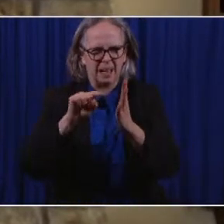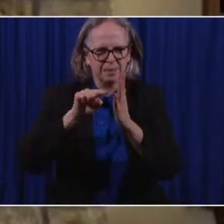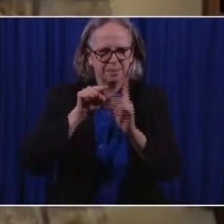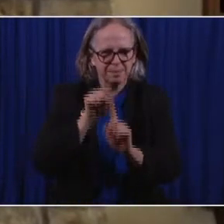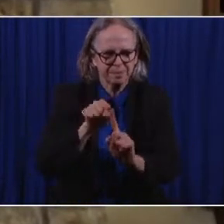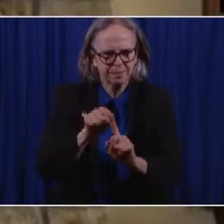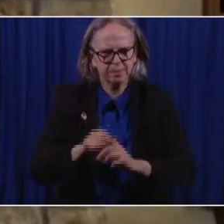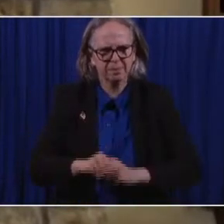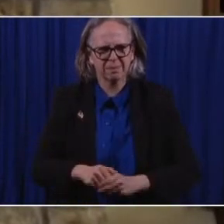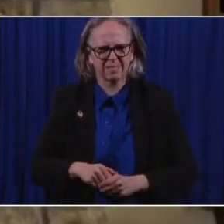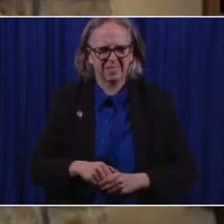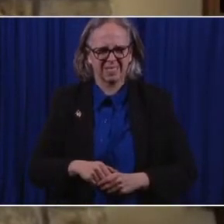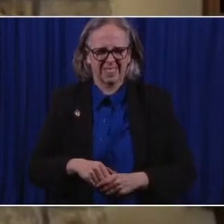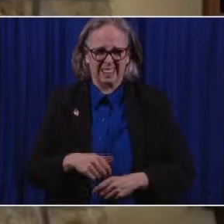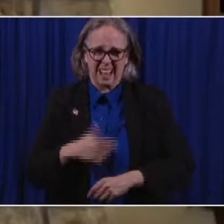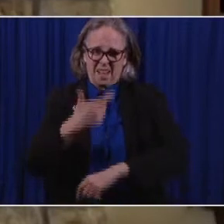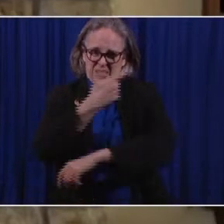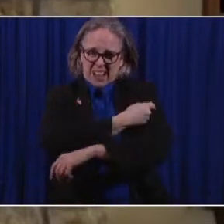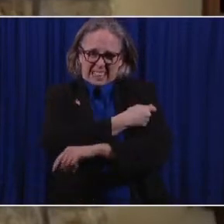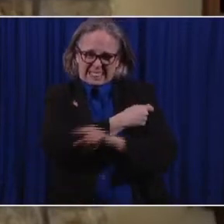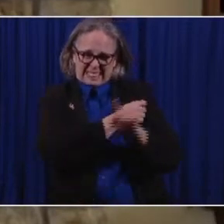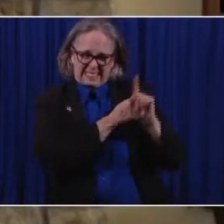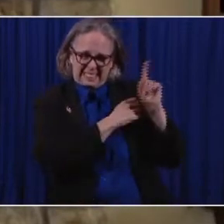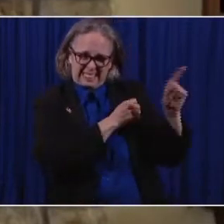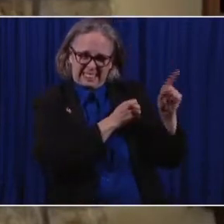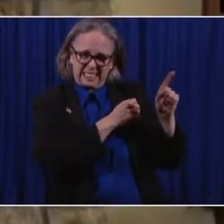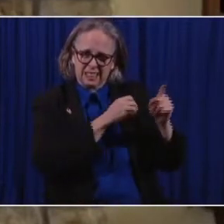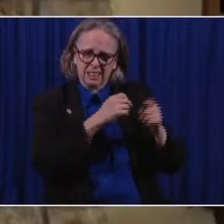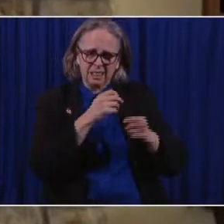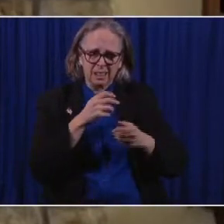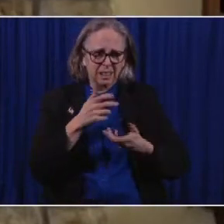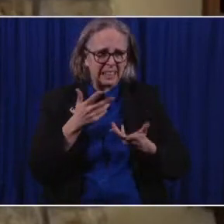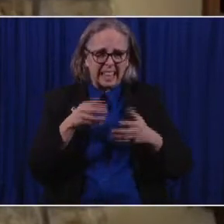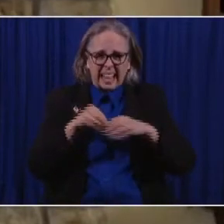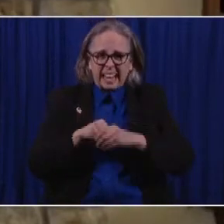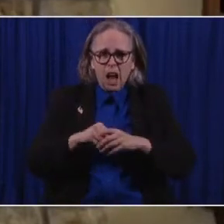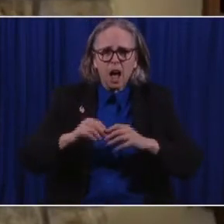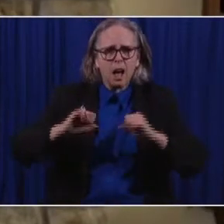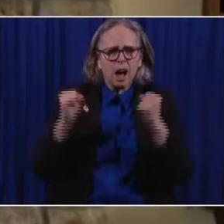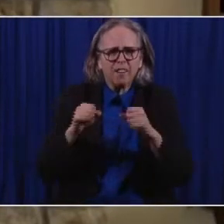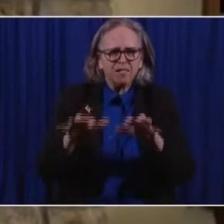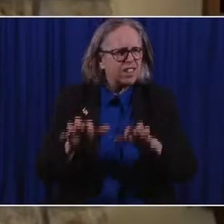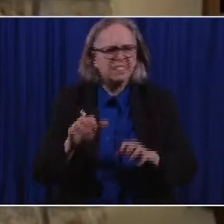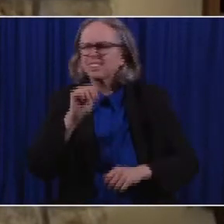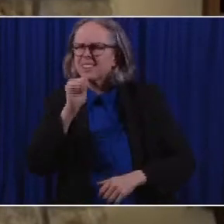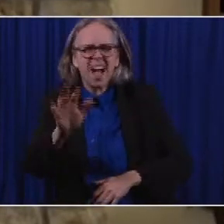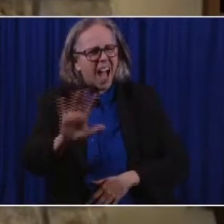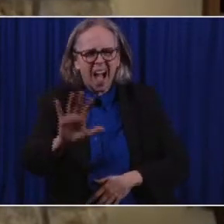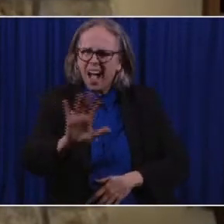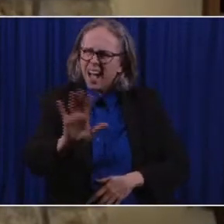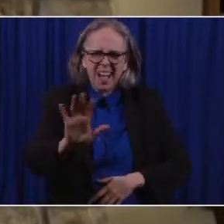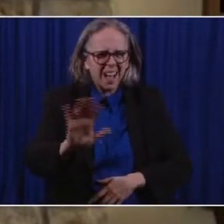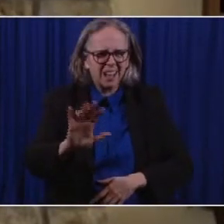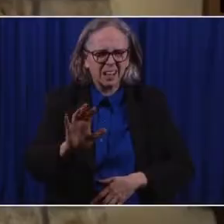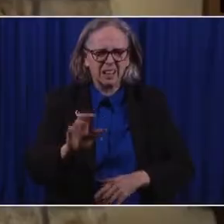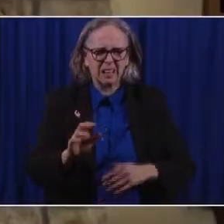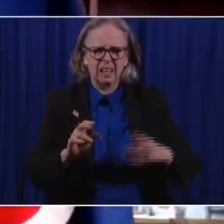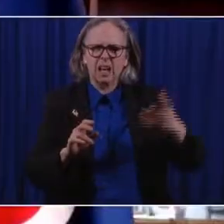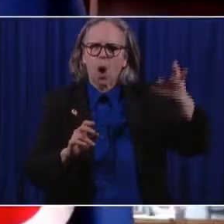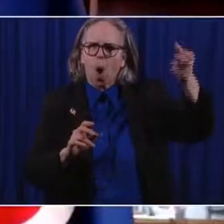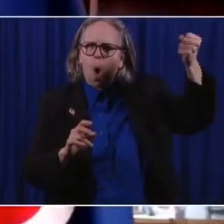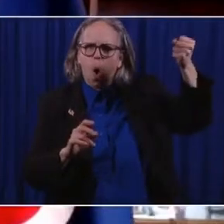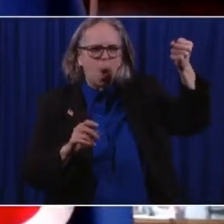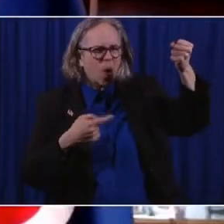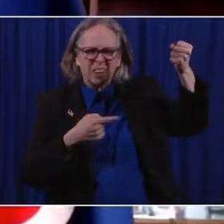been allocated to Ohio, but they don't physically exist anywhere in Ohio, except for that group that the governor talked about.